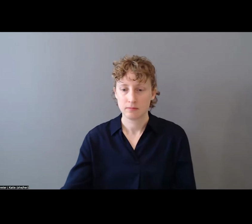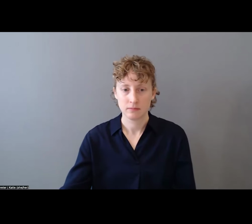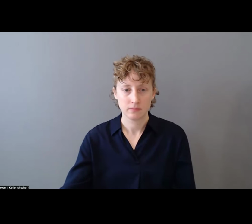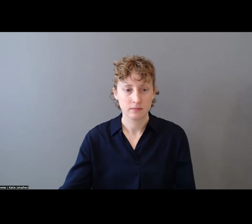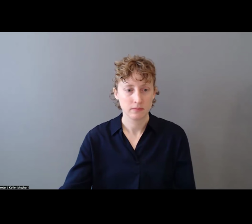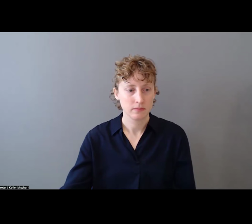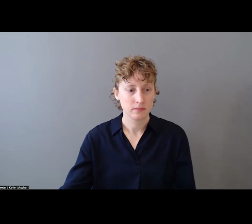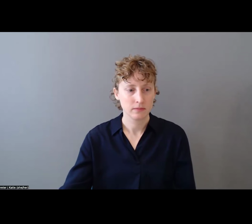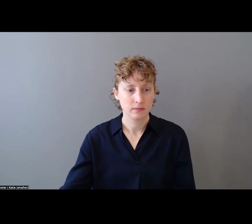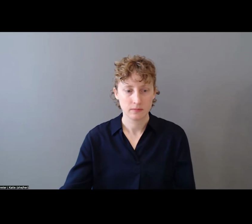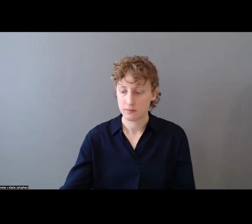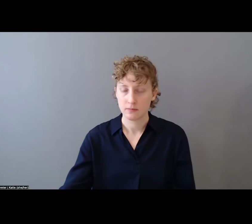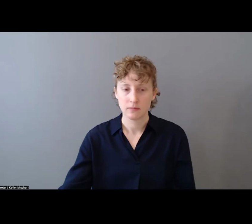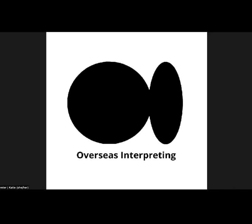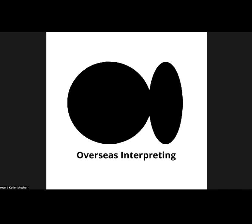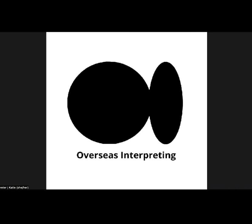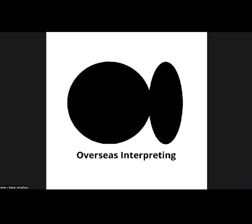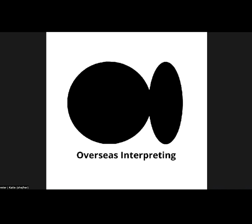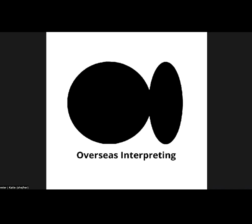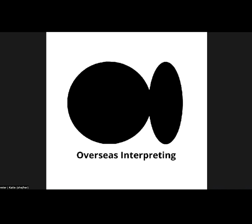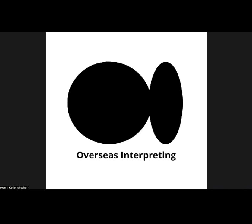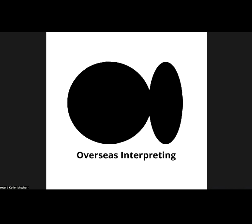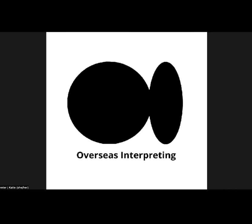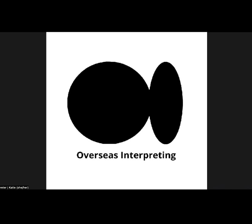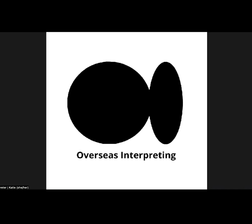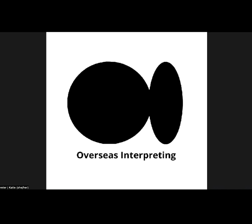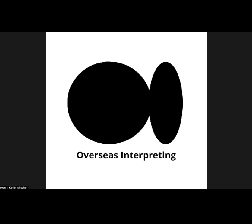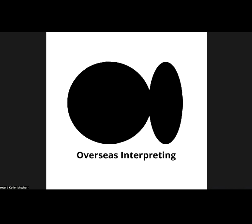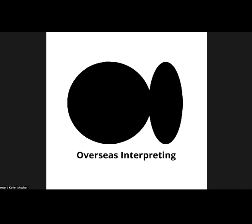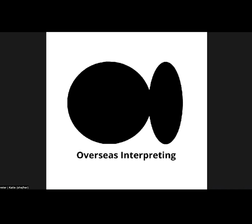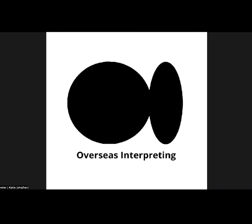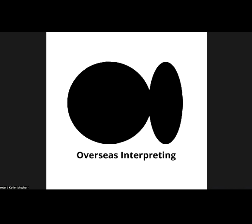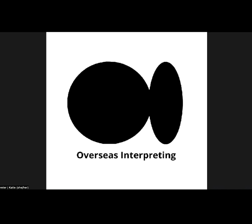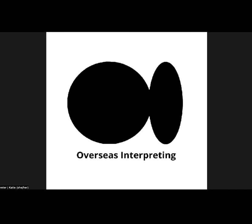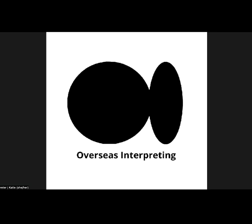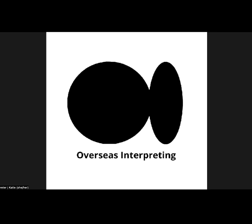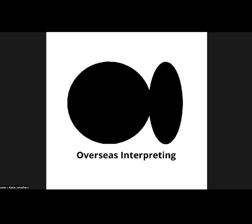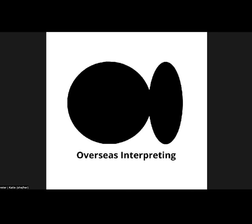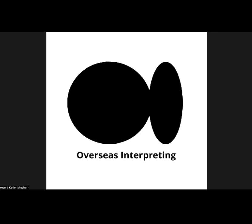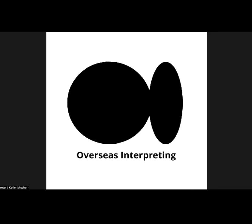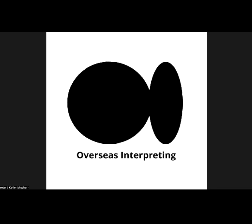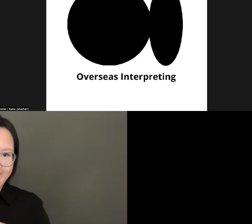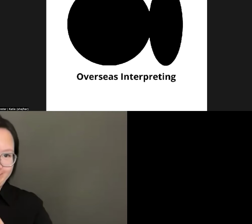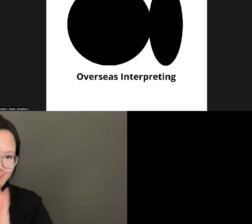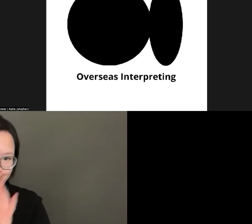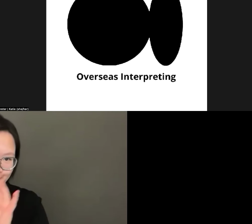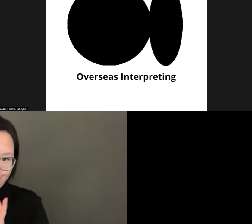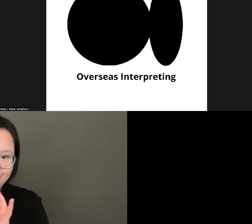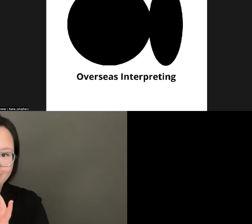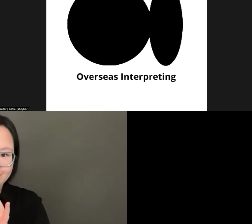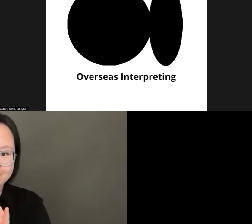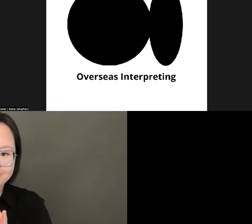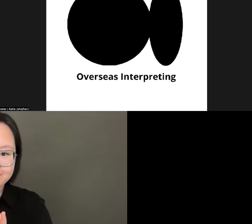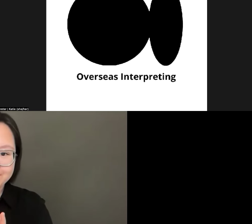wanted to shortly explain how we will do the Q&A session. So first I will take 3 people to speak. So I already see Pedro, for example,